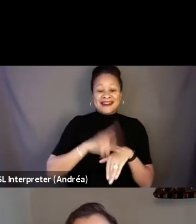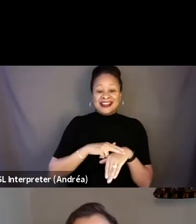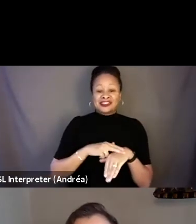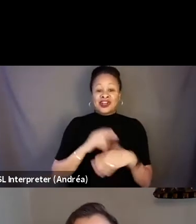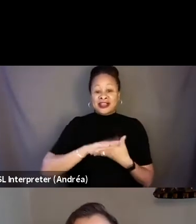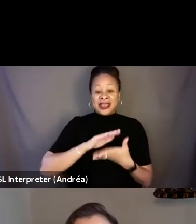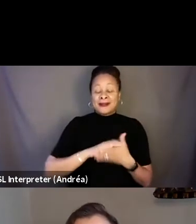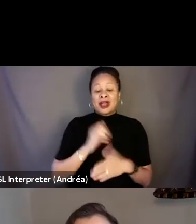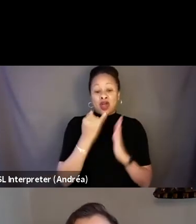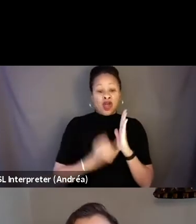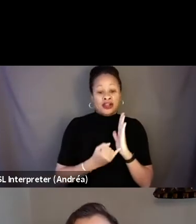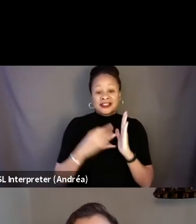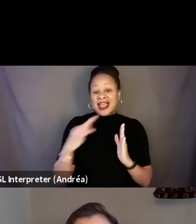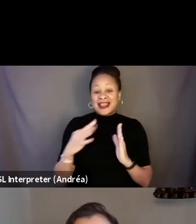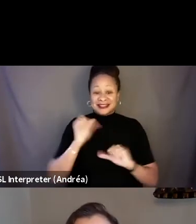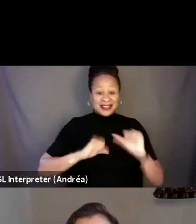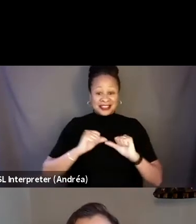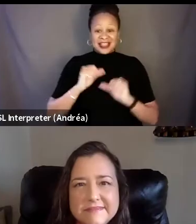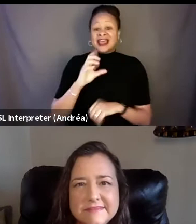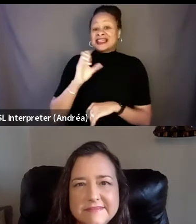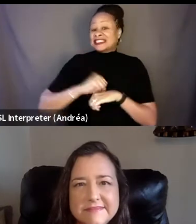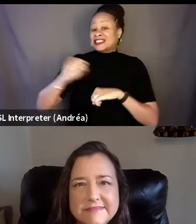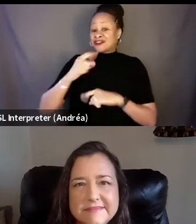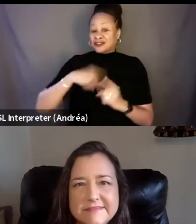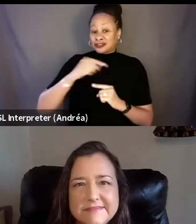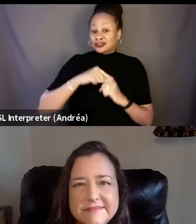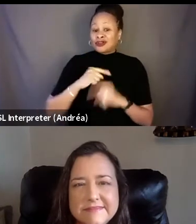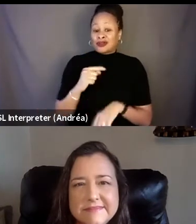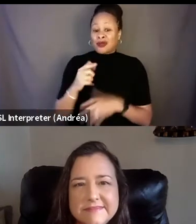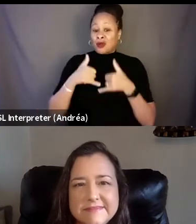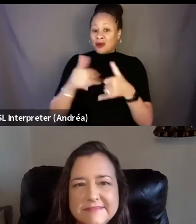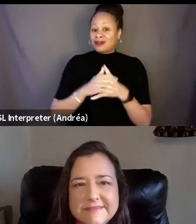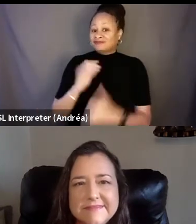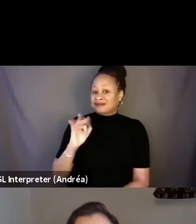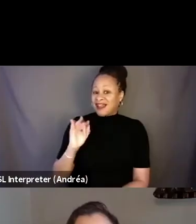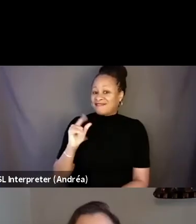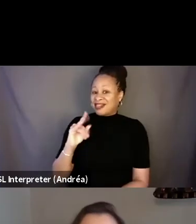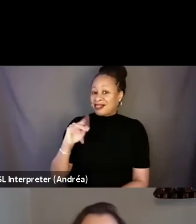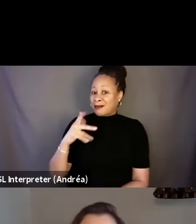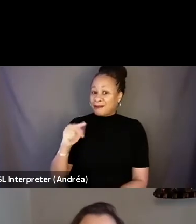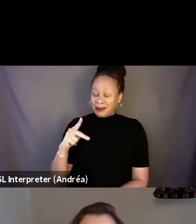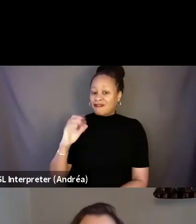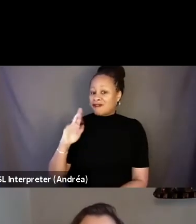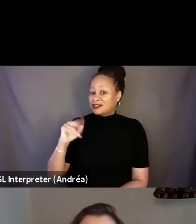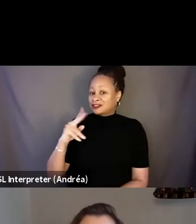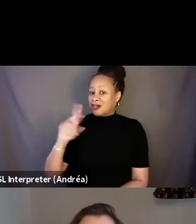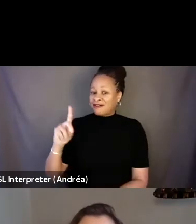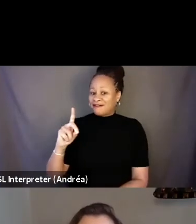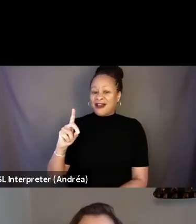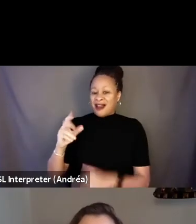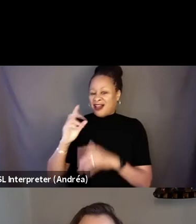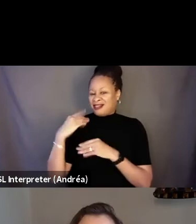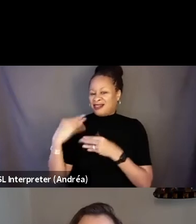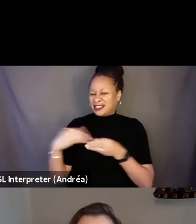and Sciences Silver Circle Award and an A. Philip Randolph Institute's Rosa Parks Legacy Award and the Media Award